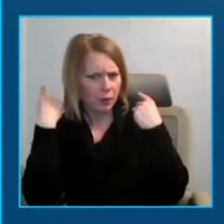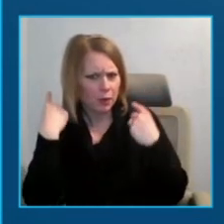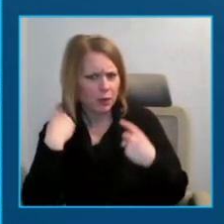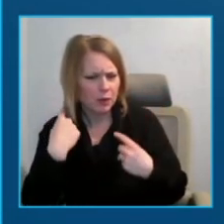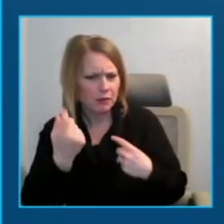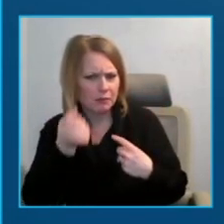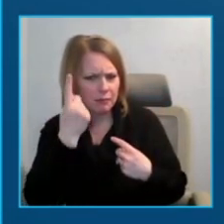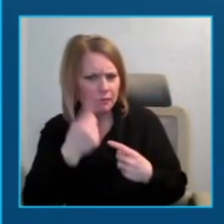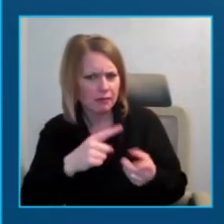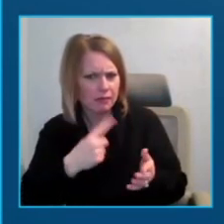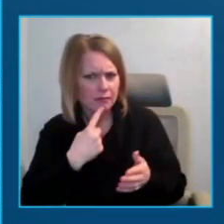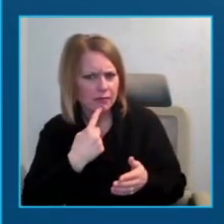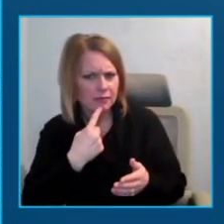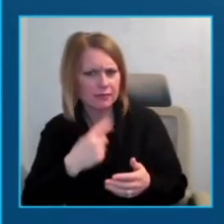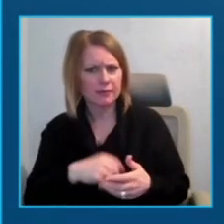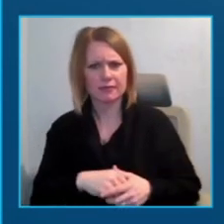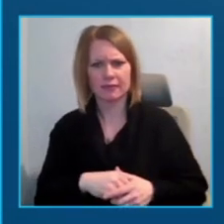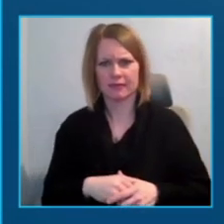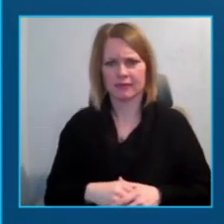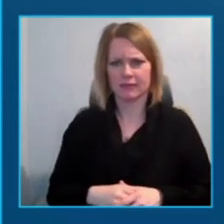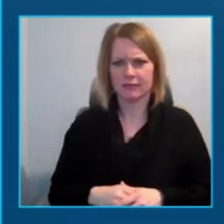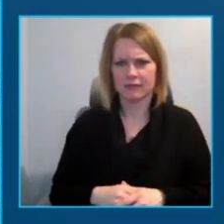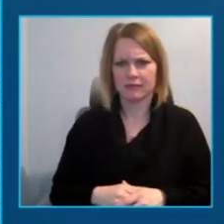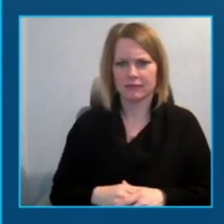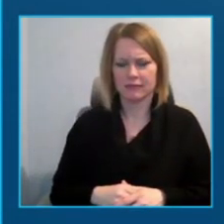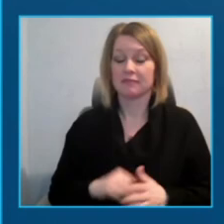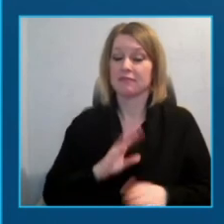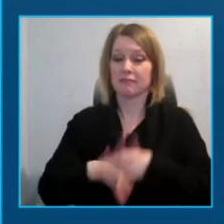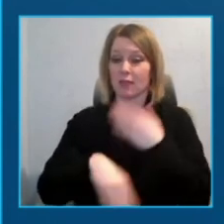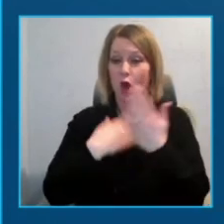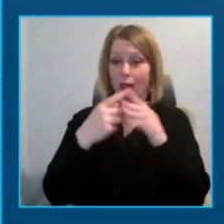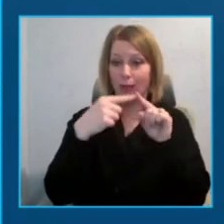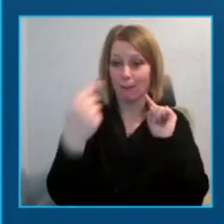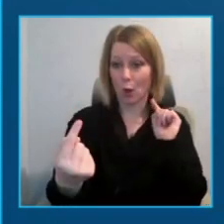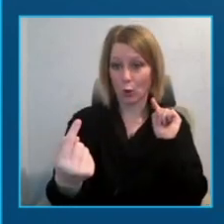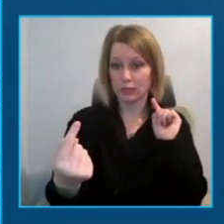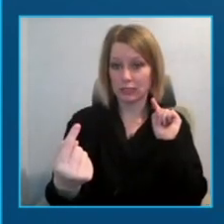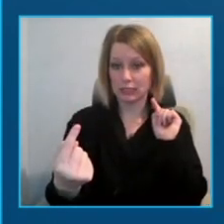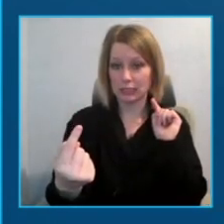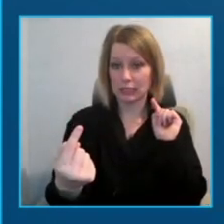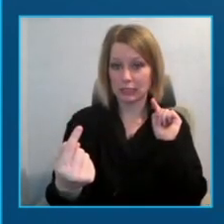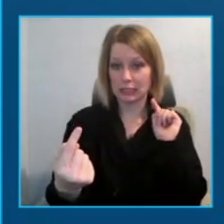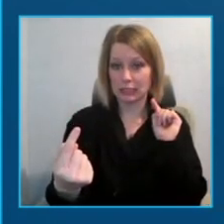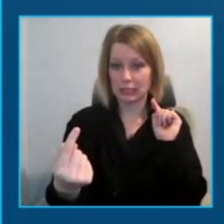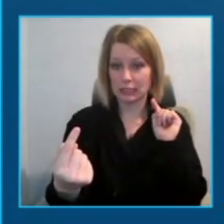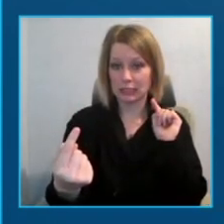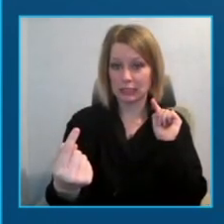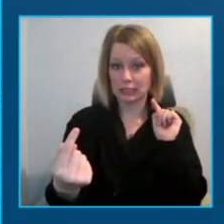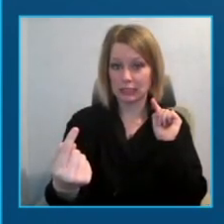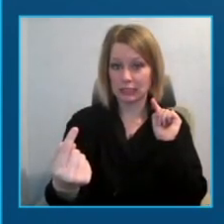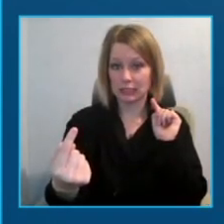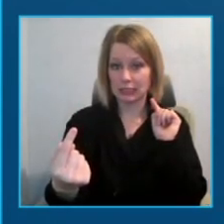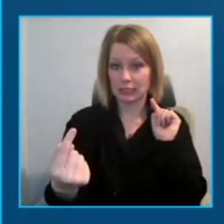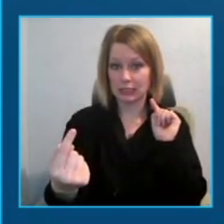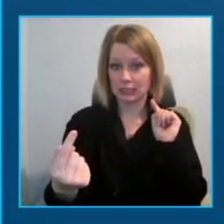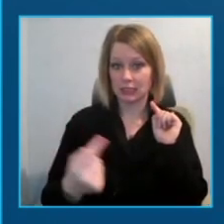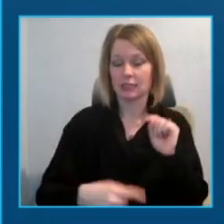Okay. We're muted. All opposed? Ickes is opposed because